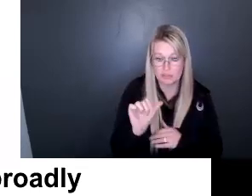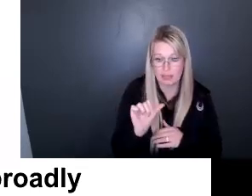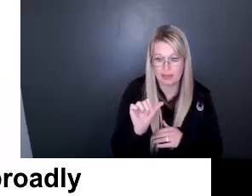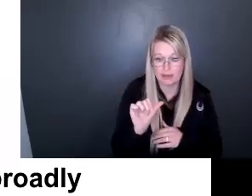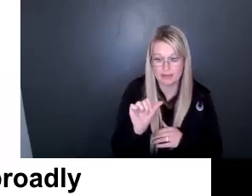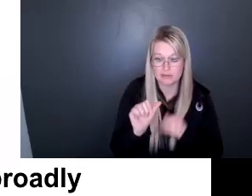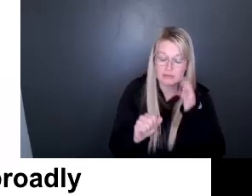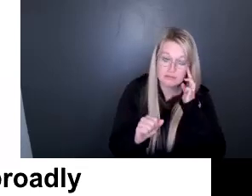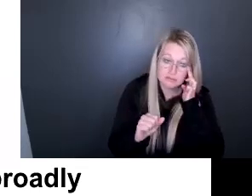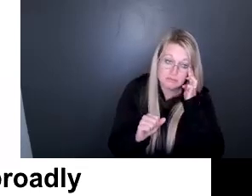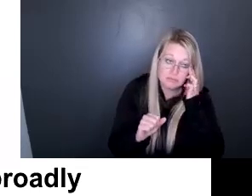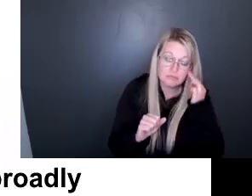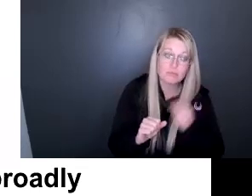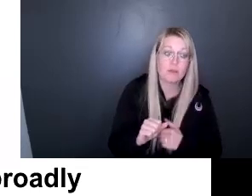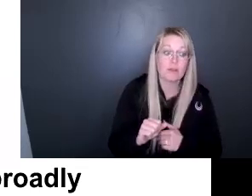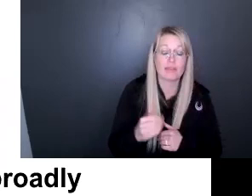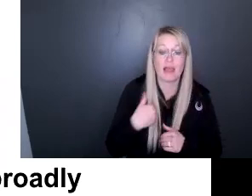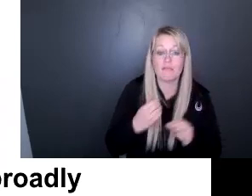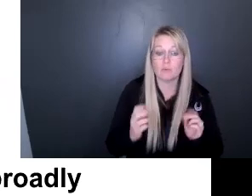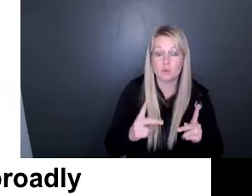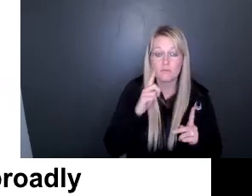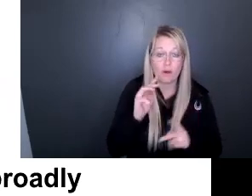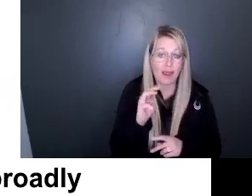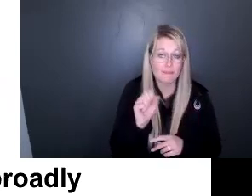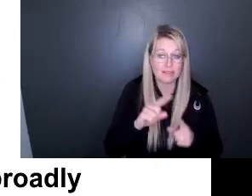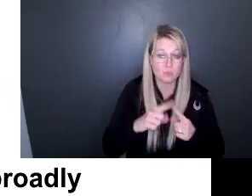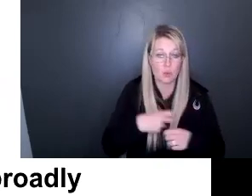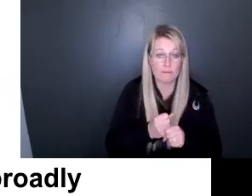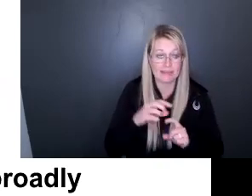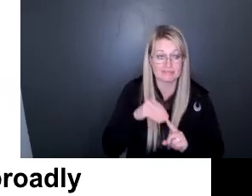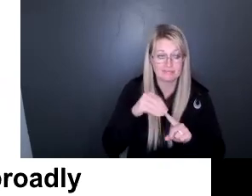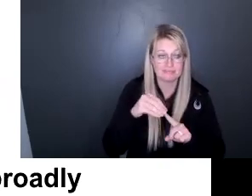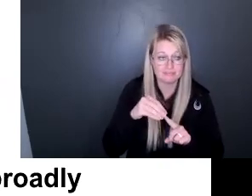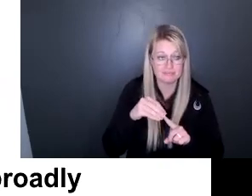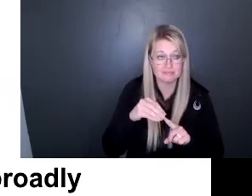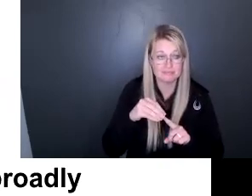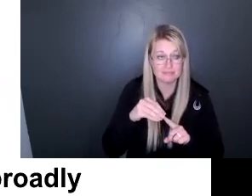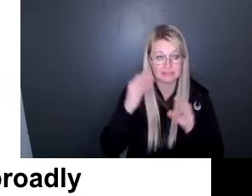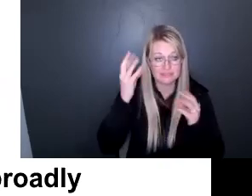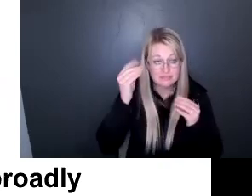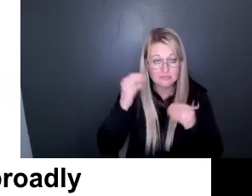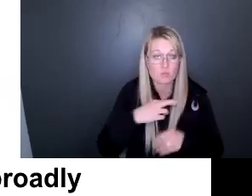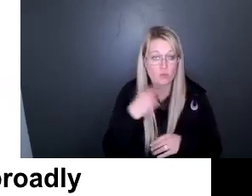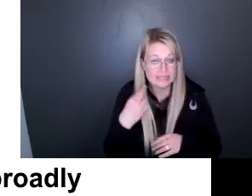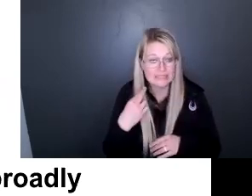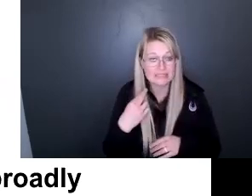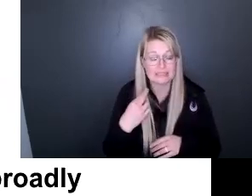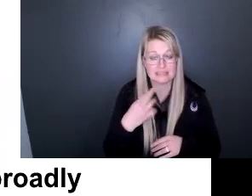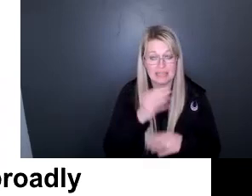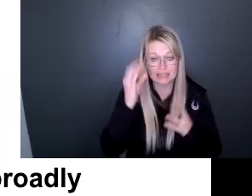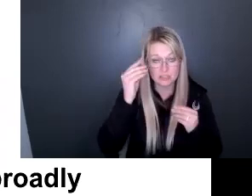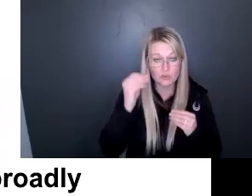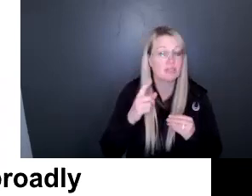disabilities. There is opportunity for the MS to make explicit such risks and consideration in addition to integrating